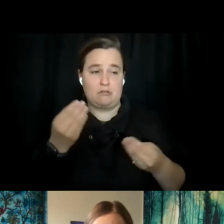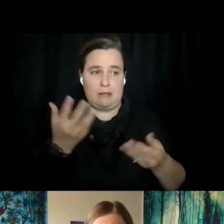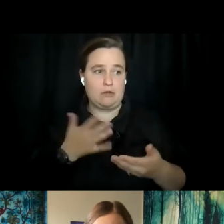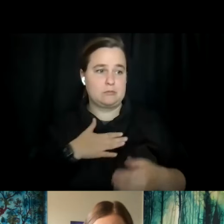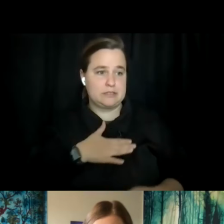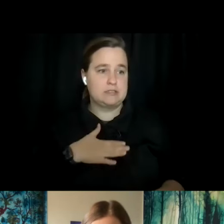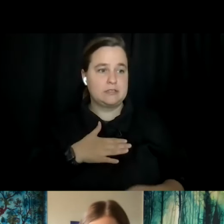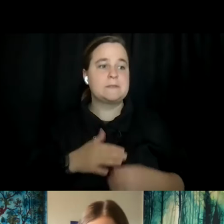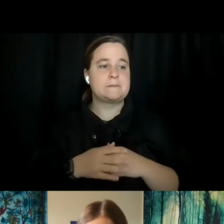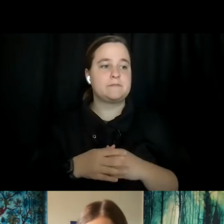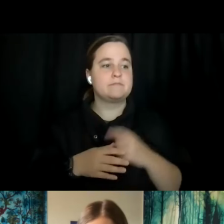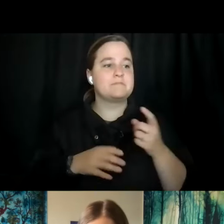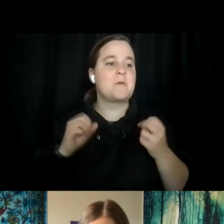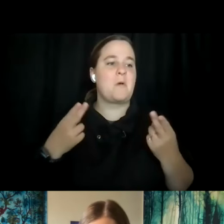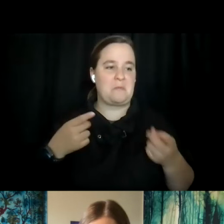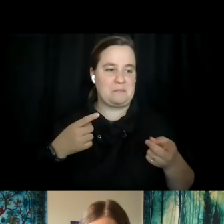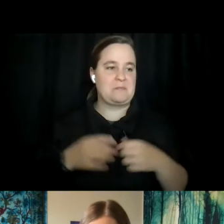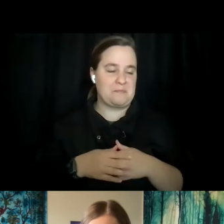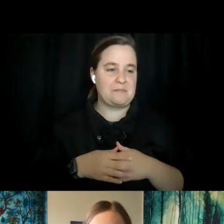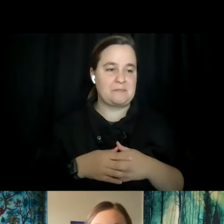not oh,